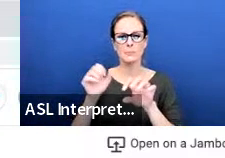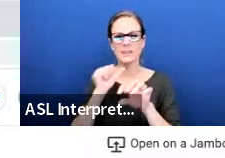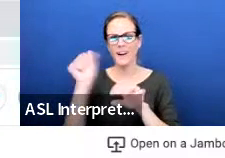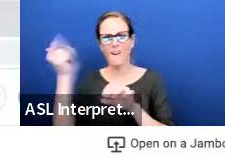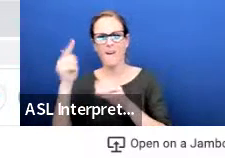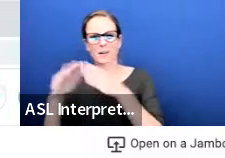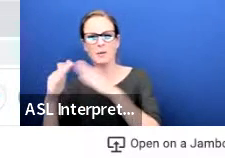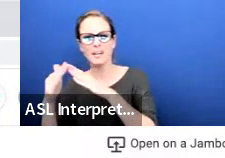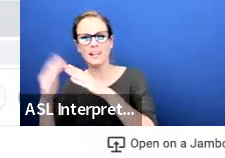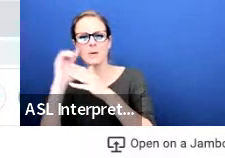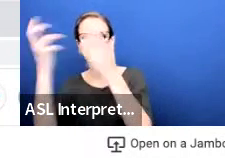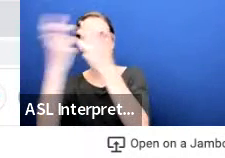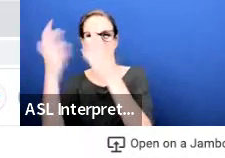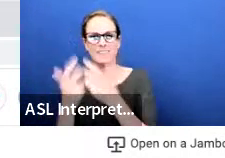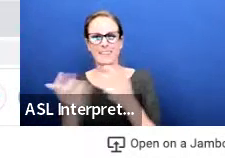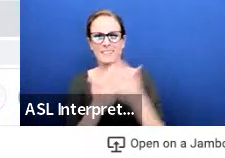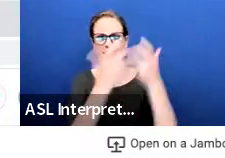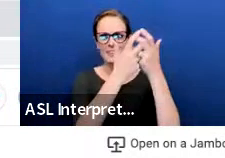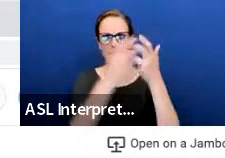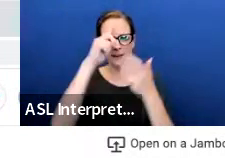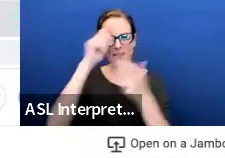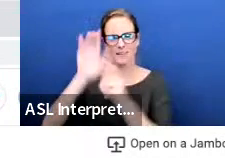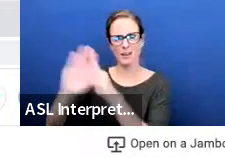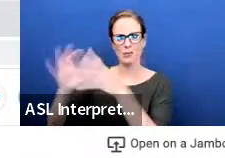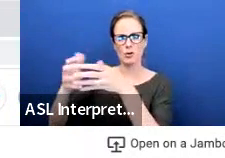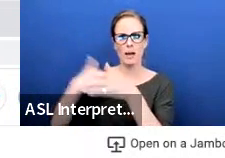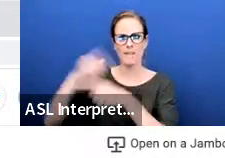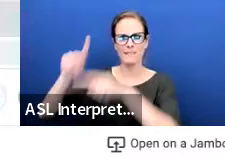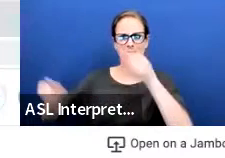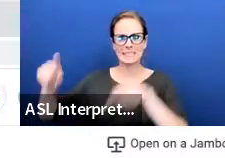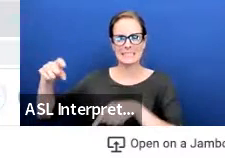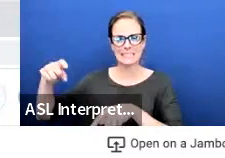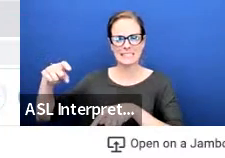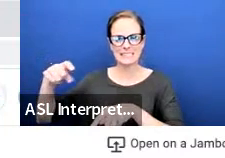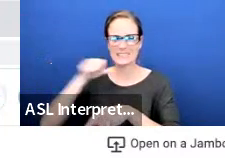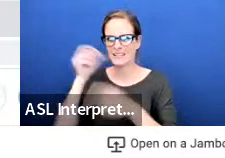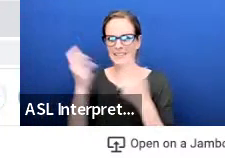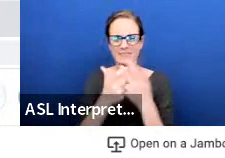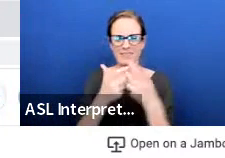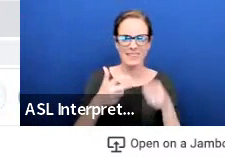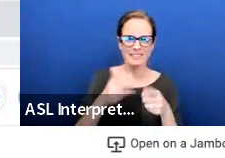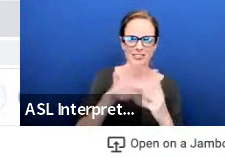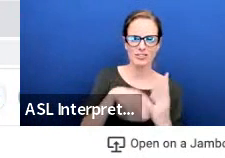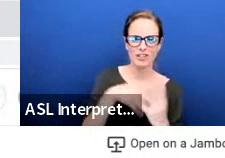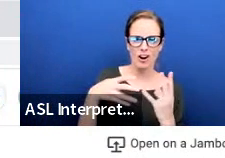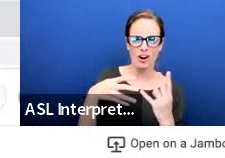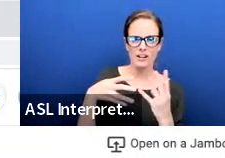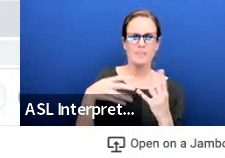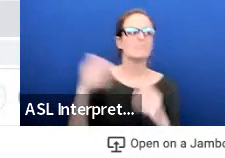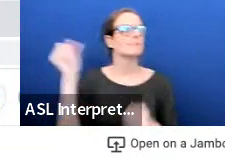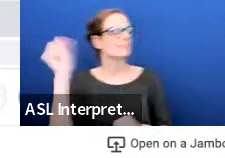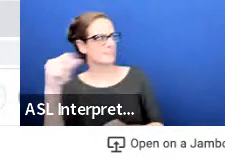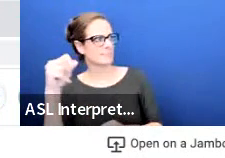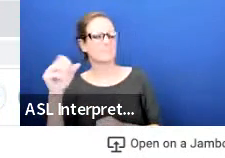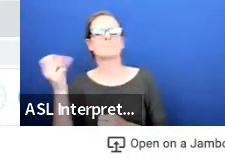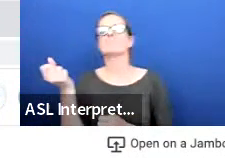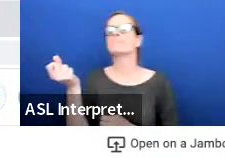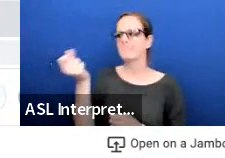different needs depending on the group itself. Great. And that's definitely some feedback we'll give for the next